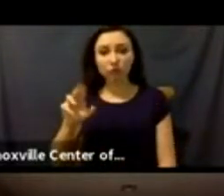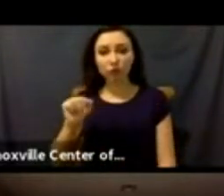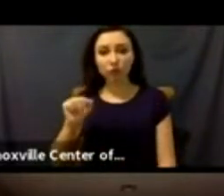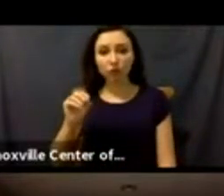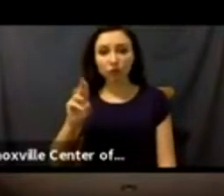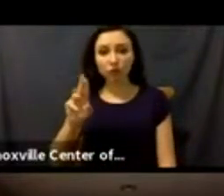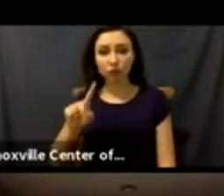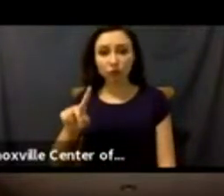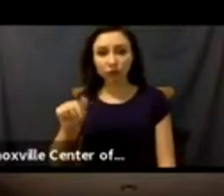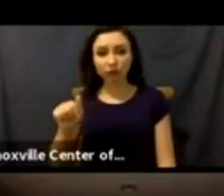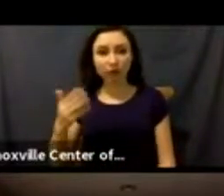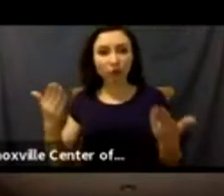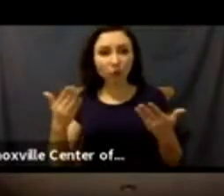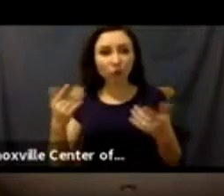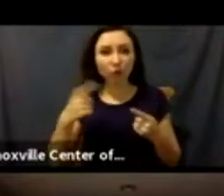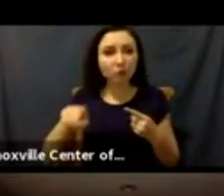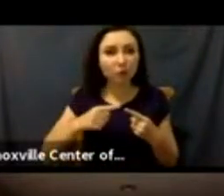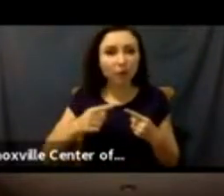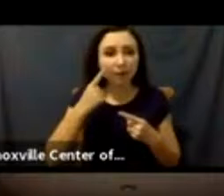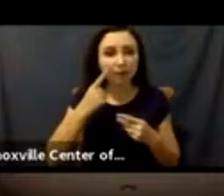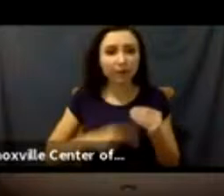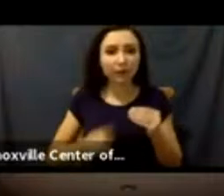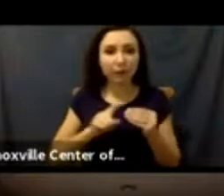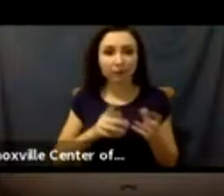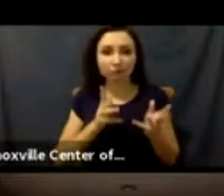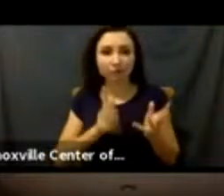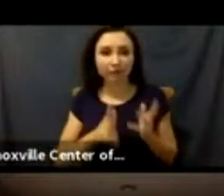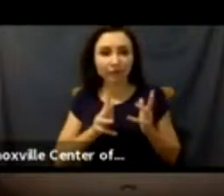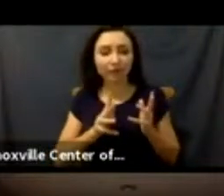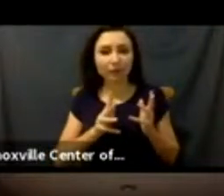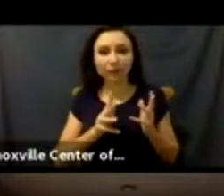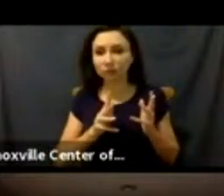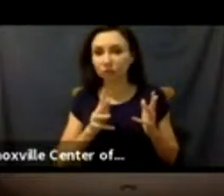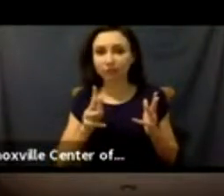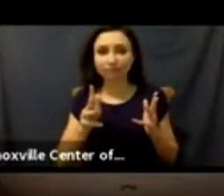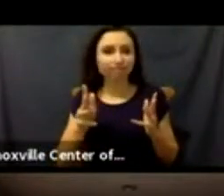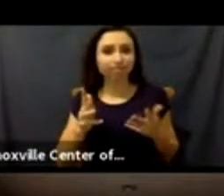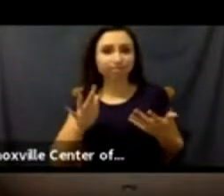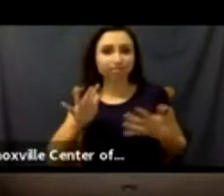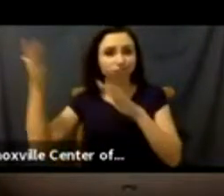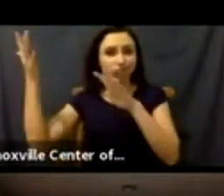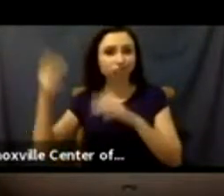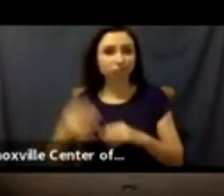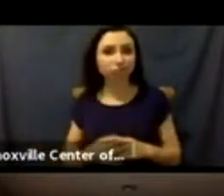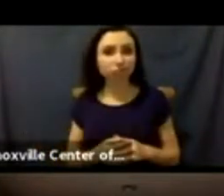What does everybody think about leaving it, doing away with it?